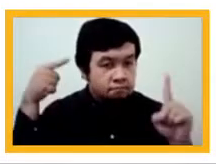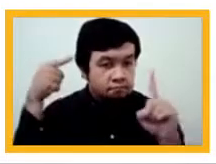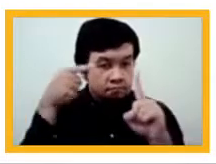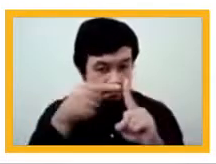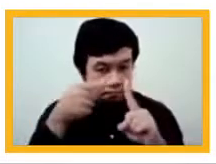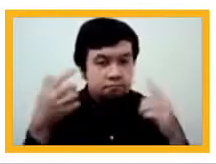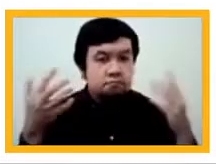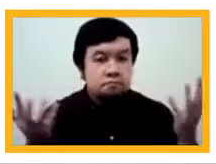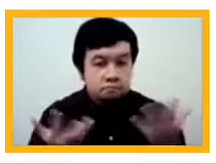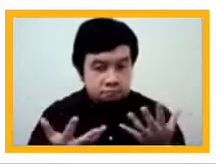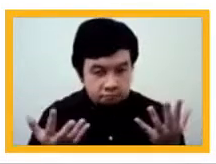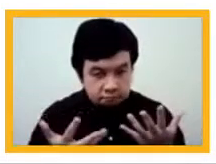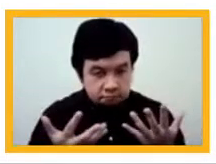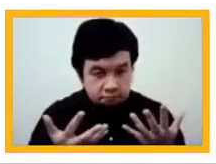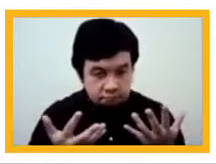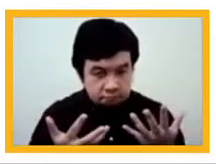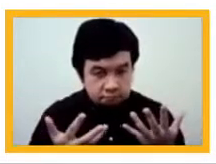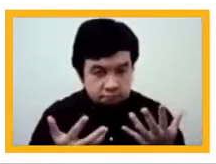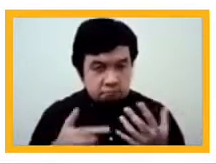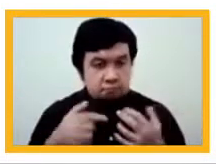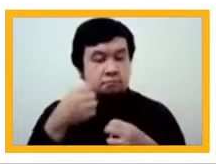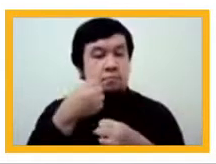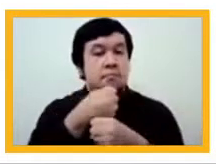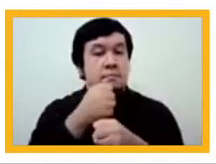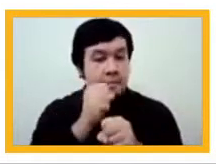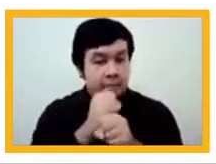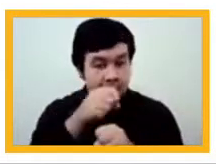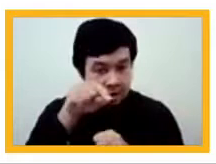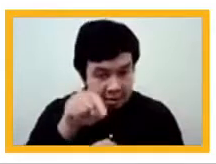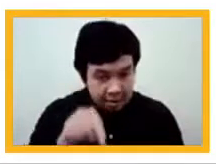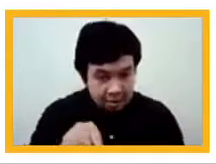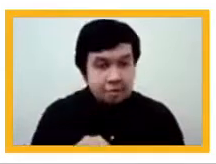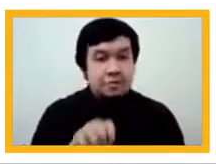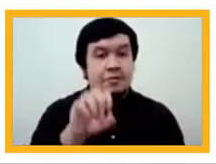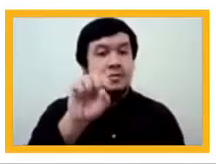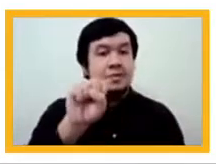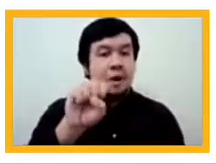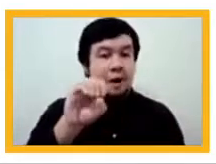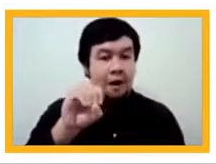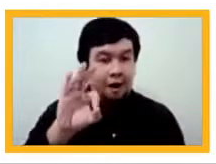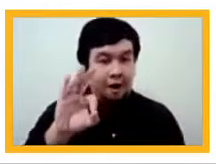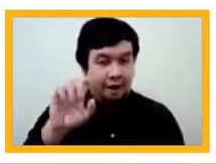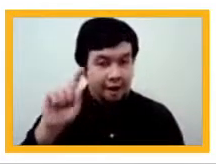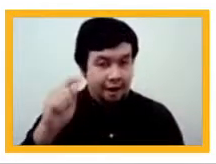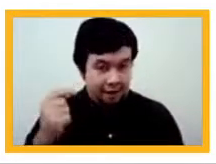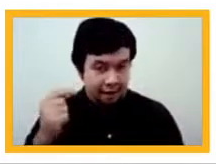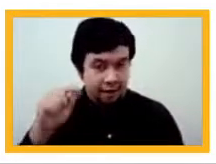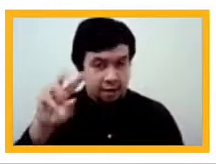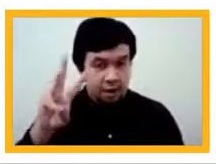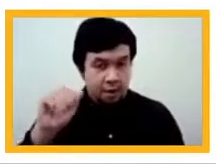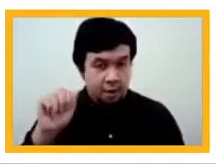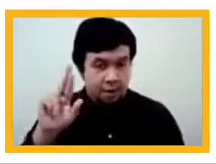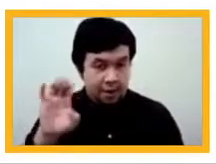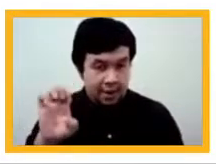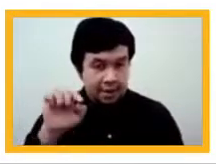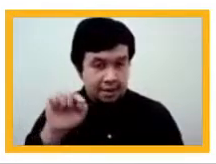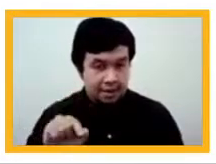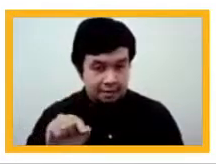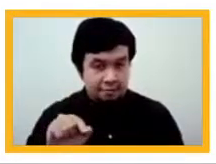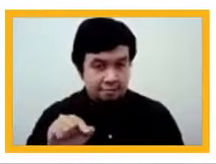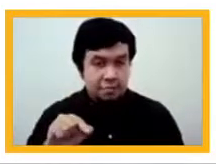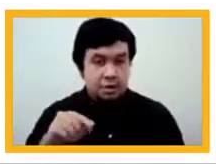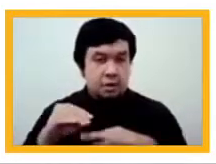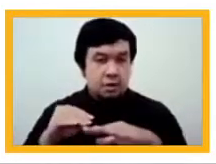development of software talent and enforce industry university cooperation